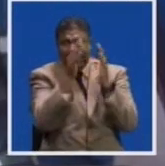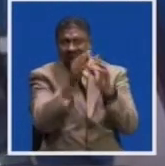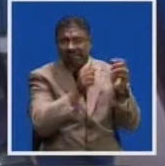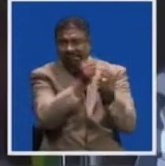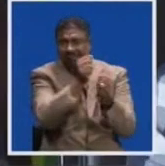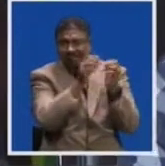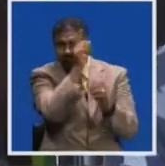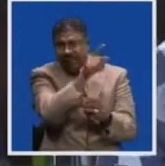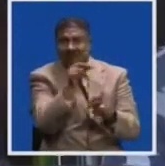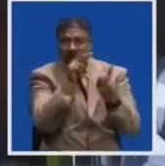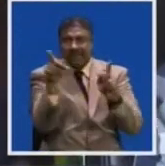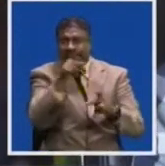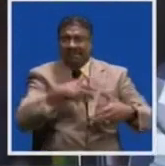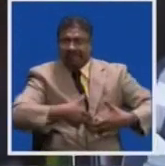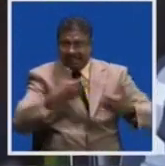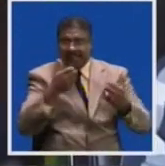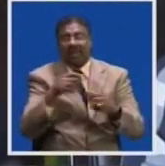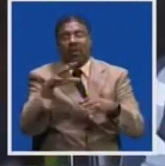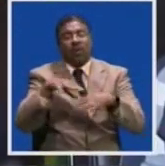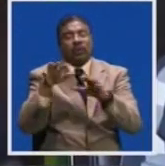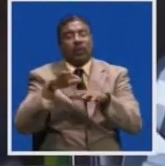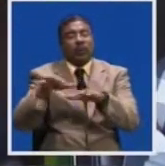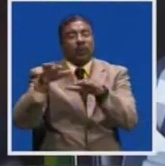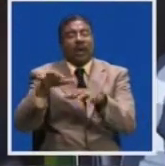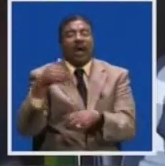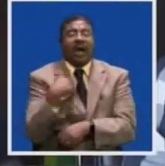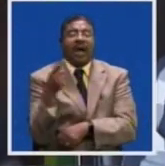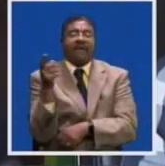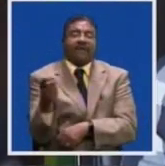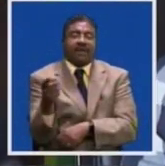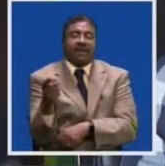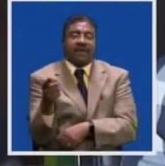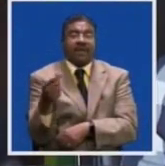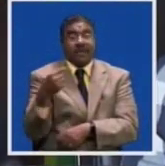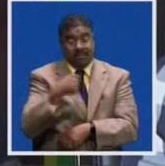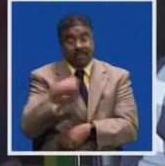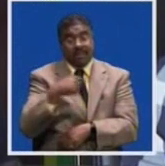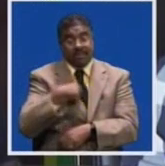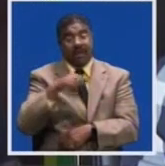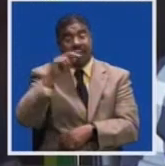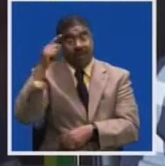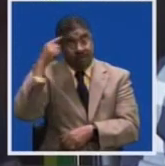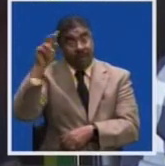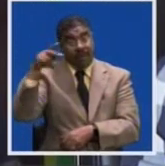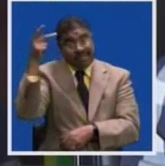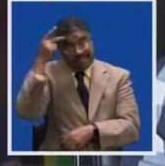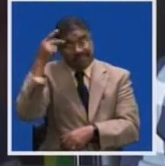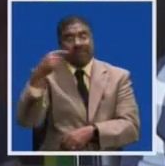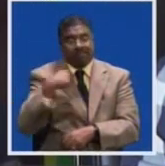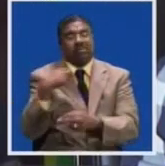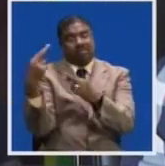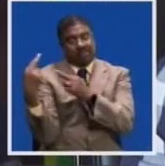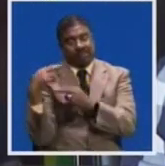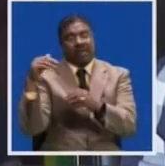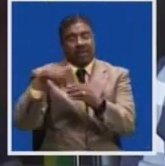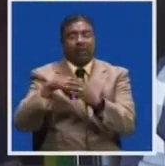xenophobia. So there must be division of labor. I'm in charge of politics for the Lusaka Province. Lusaka Province. So